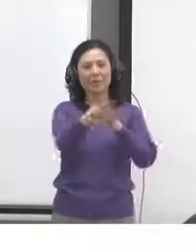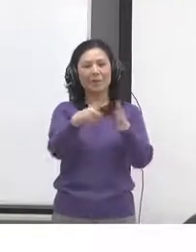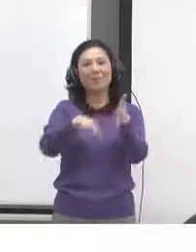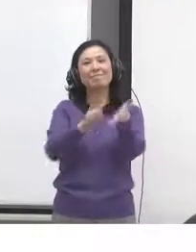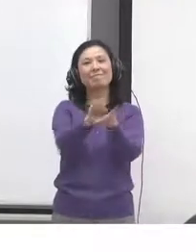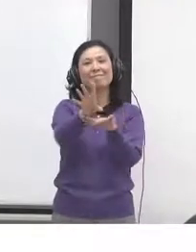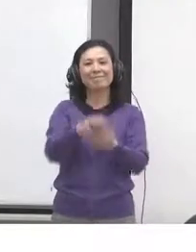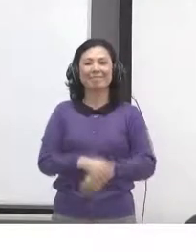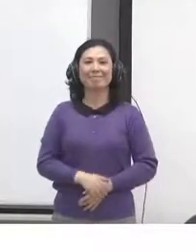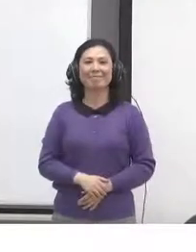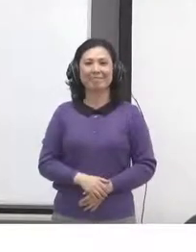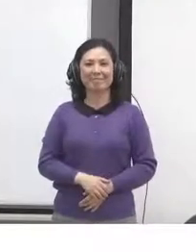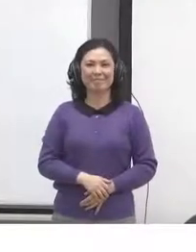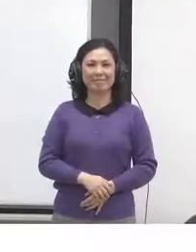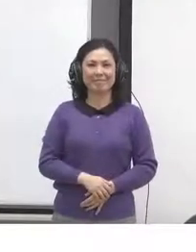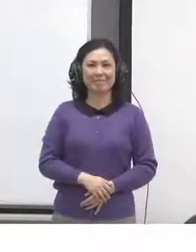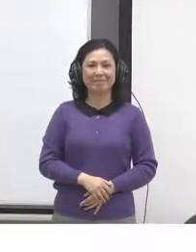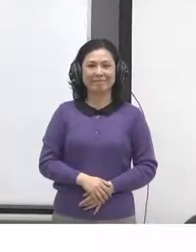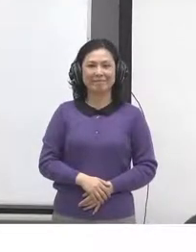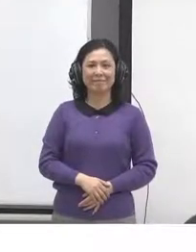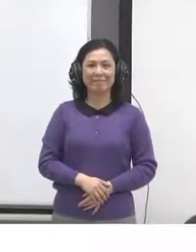Are we here? It is okay?